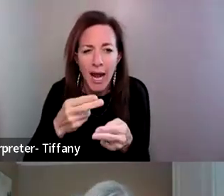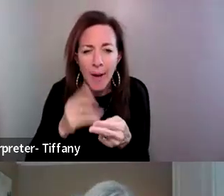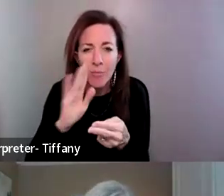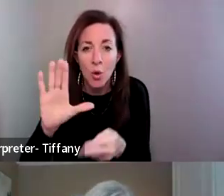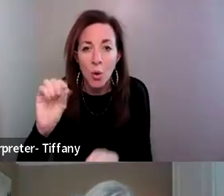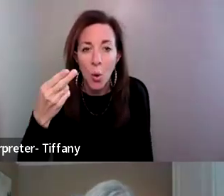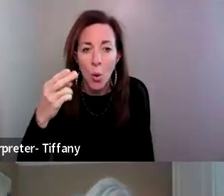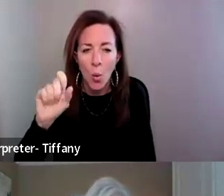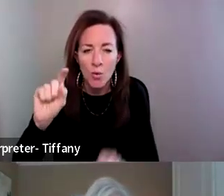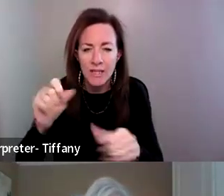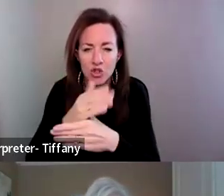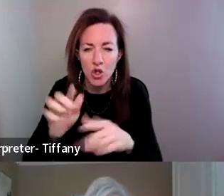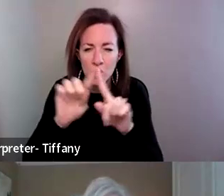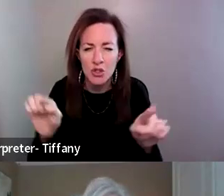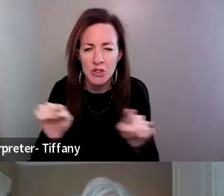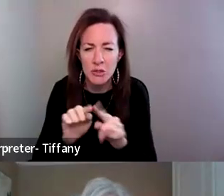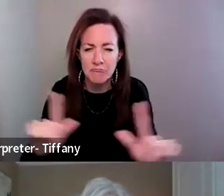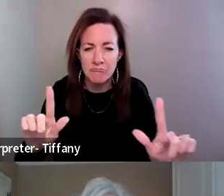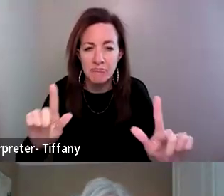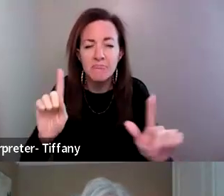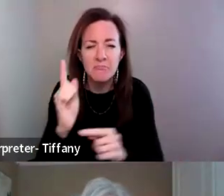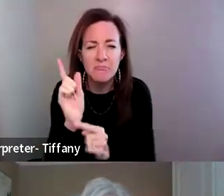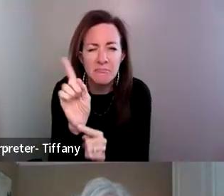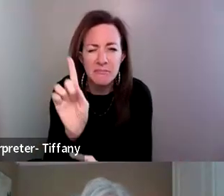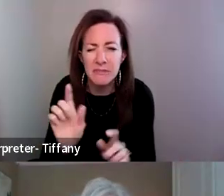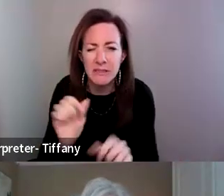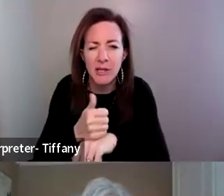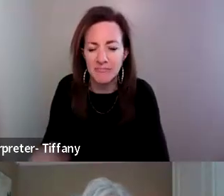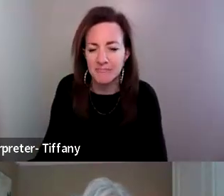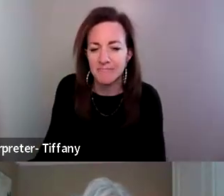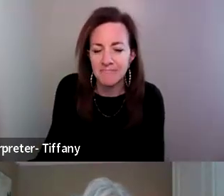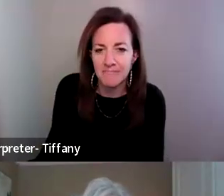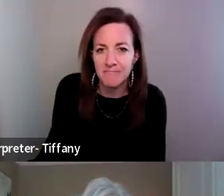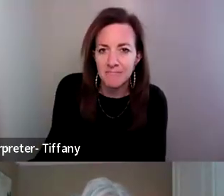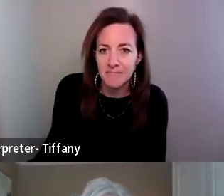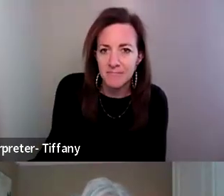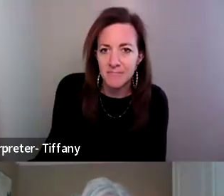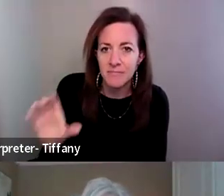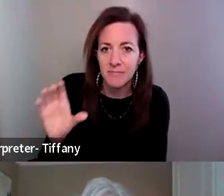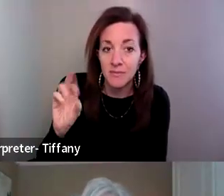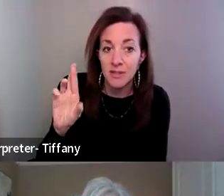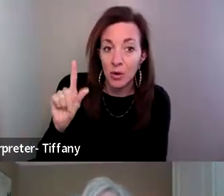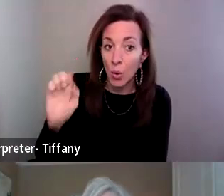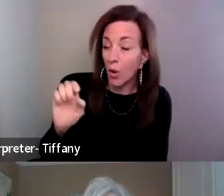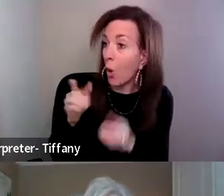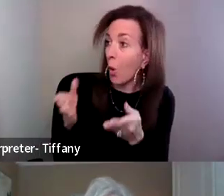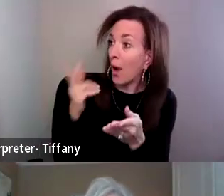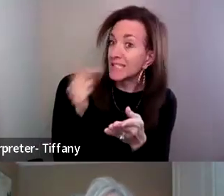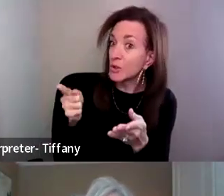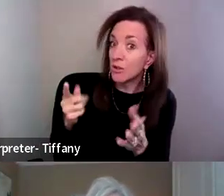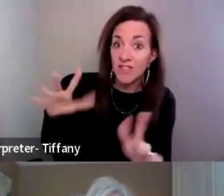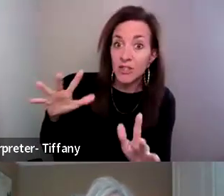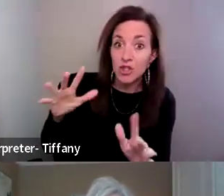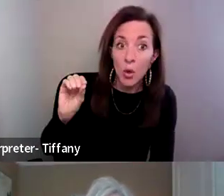screen. Okay, just 1 second here. Get that set up. Awesome. Thanks, Yeah. Jordan. Oh, there you are right there. Okay, perfect. Did you already make